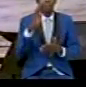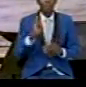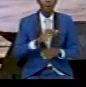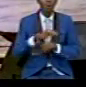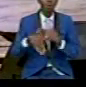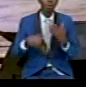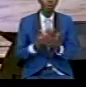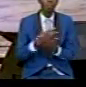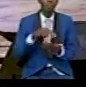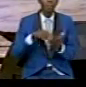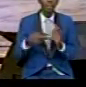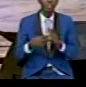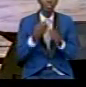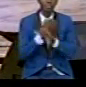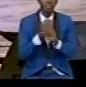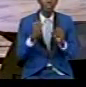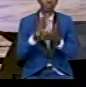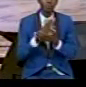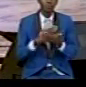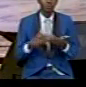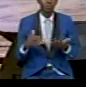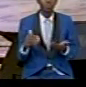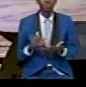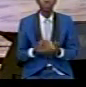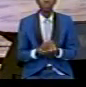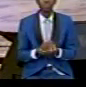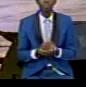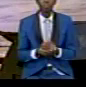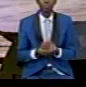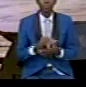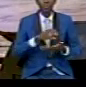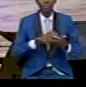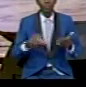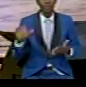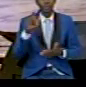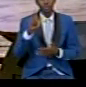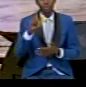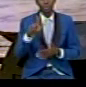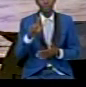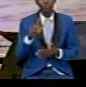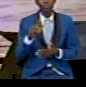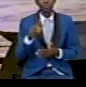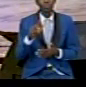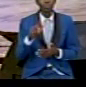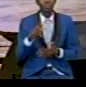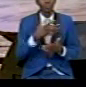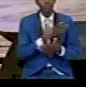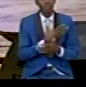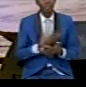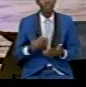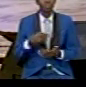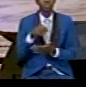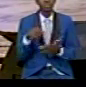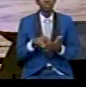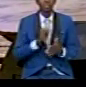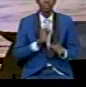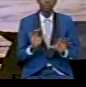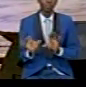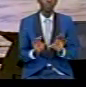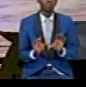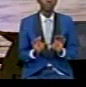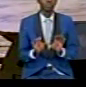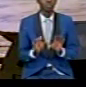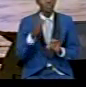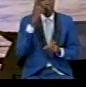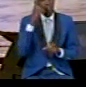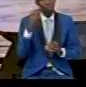by all means save some. Verse 23, it tells us, and this I do